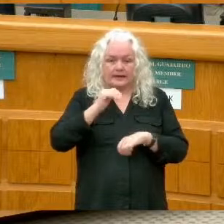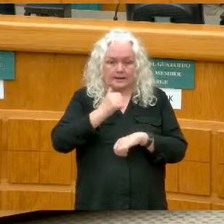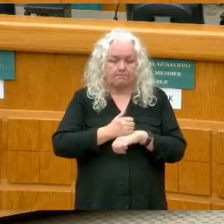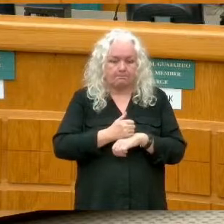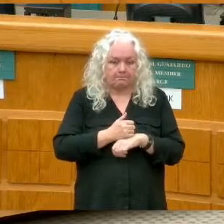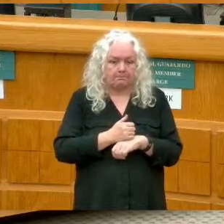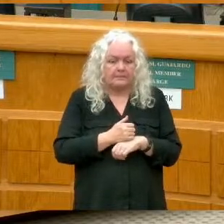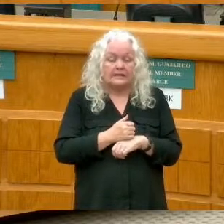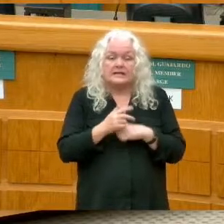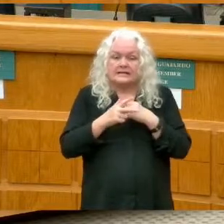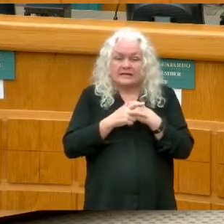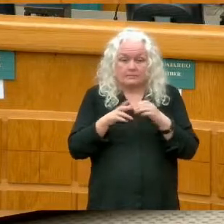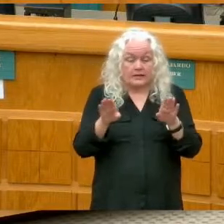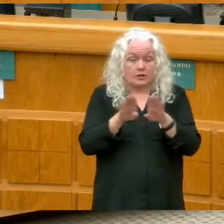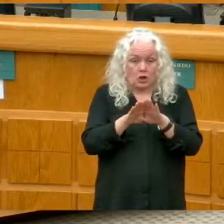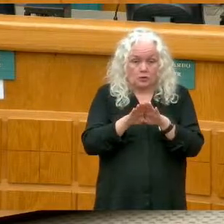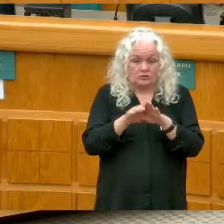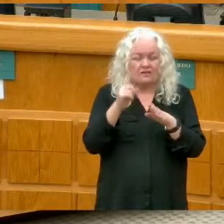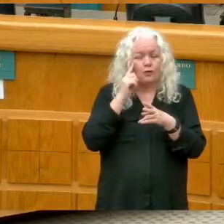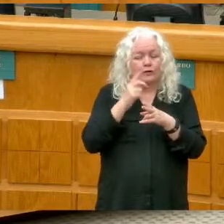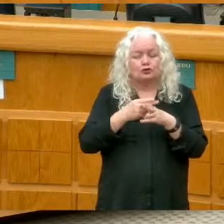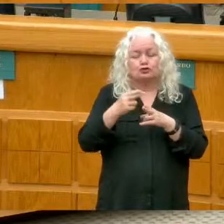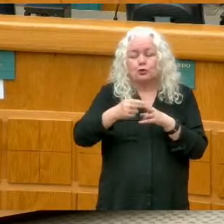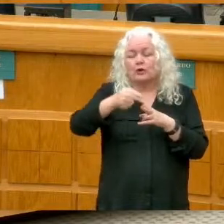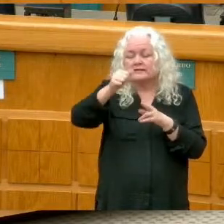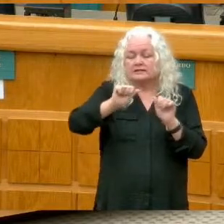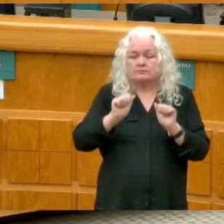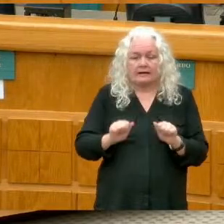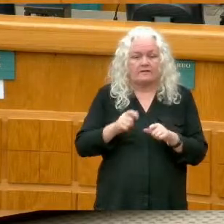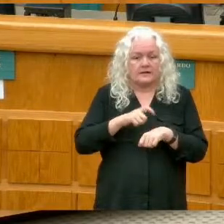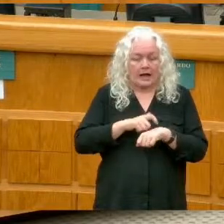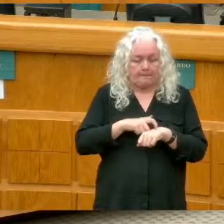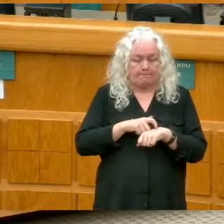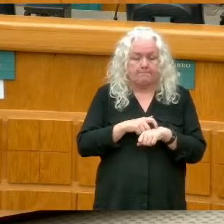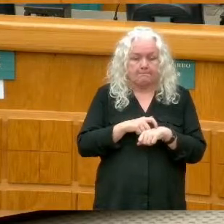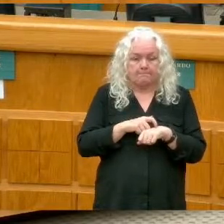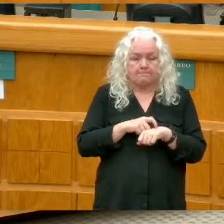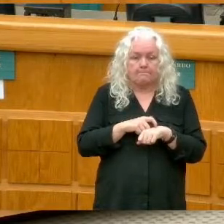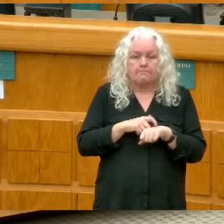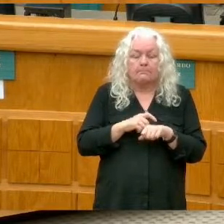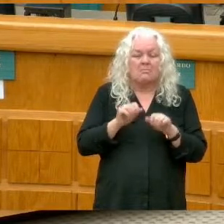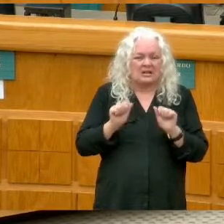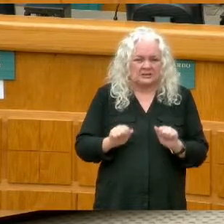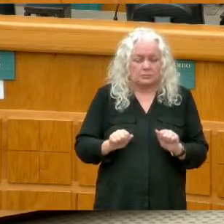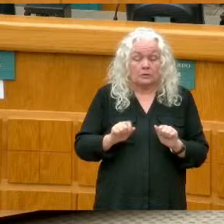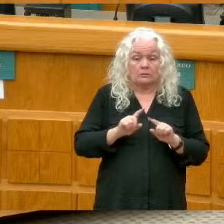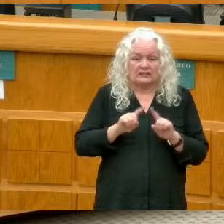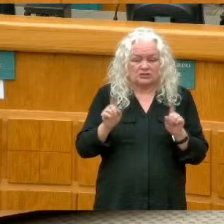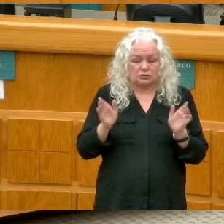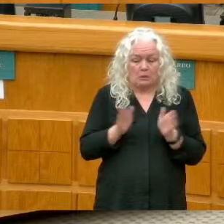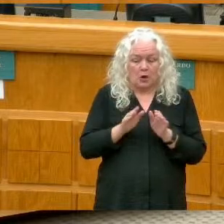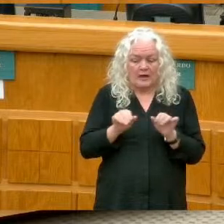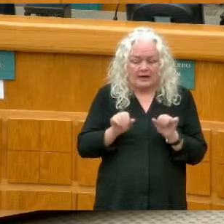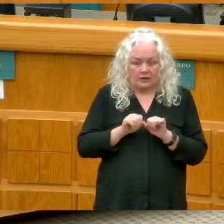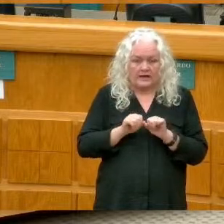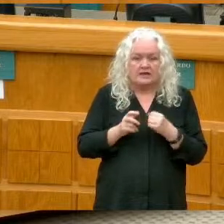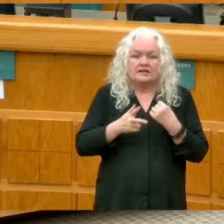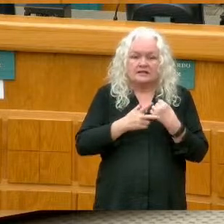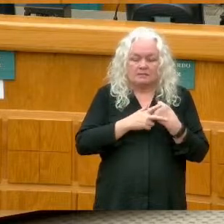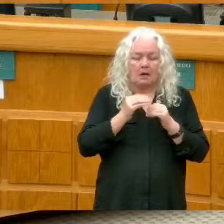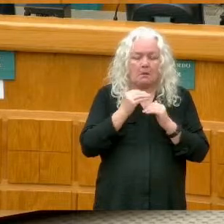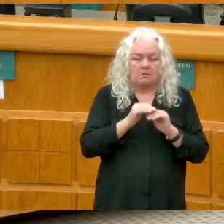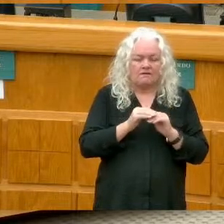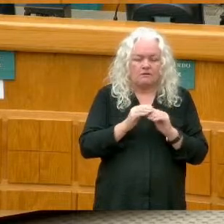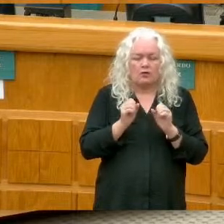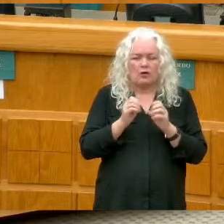We're going to keep it closed for the shortest amount of time possible as well. So it's the smallest area, and we'll keep it restricted